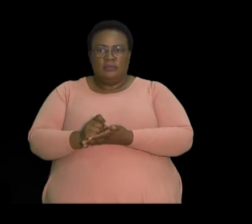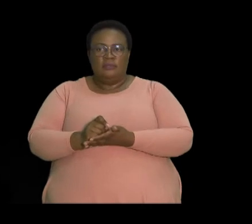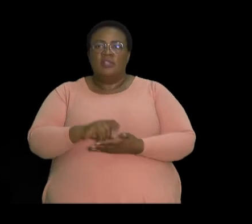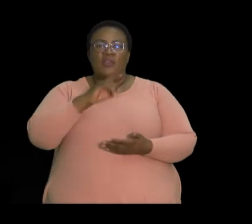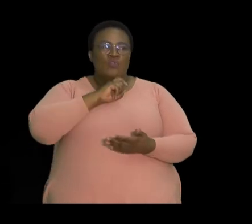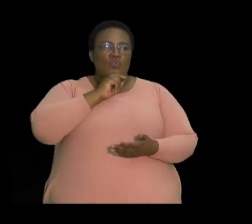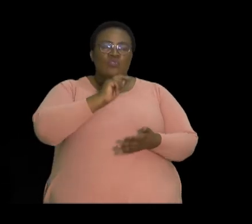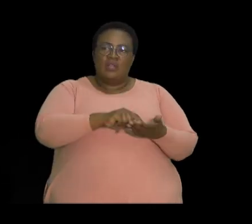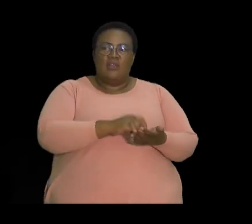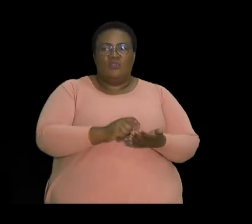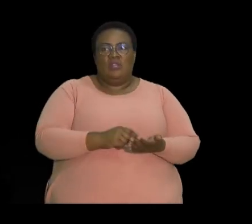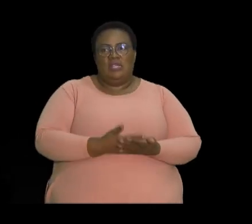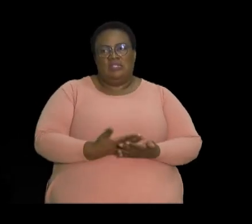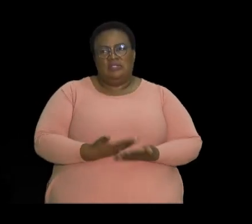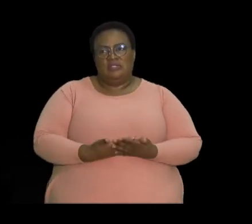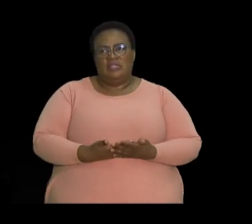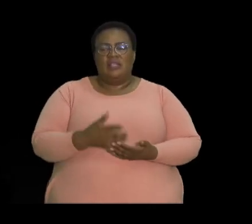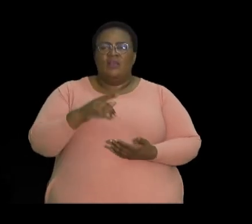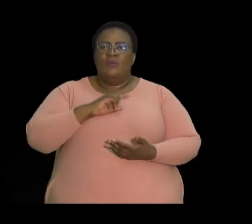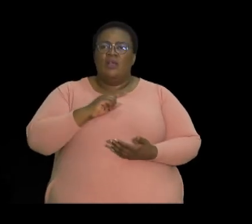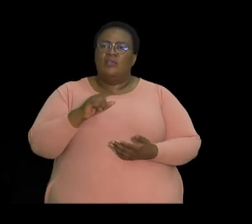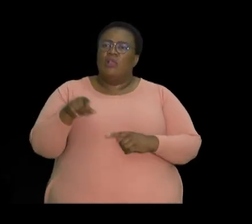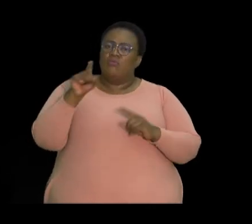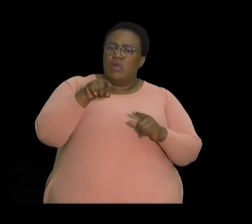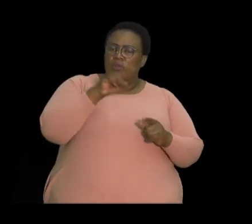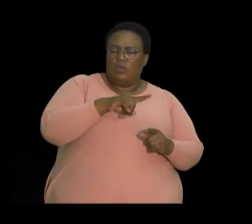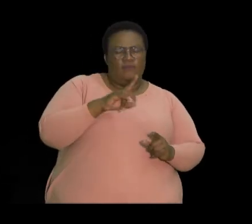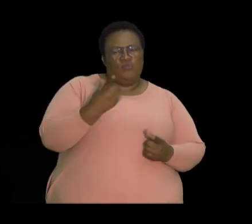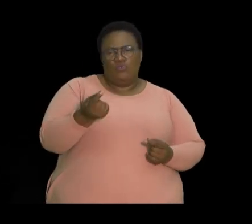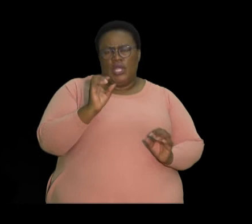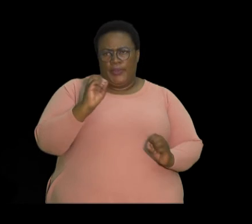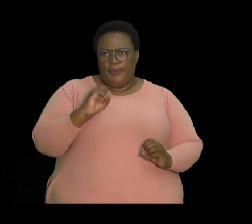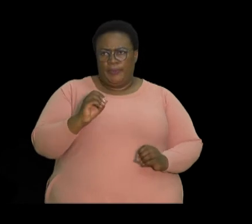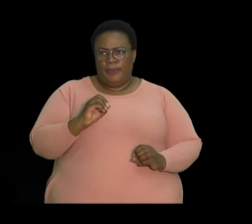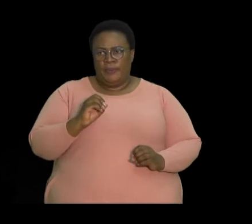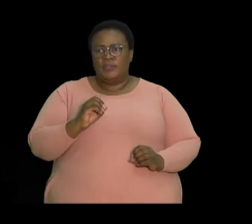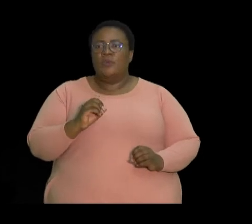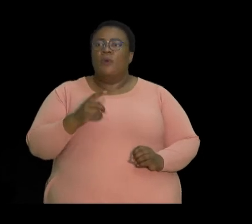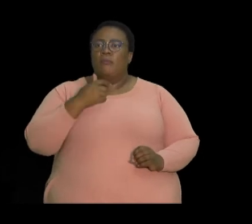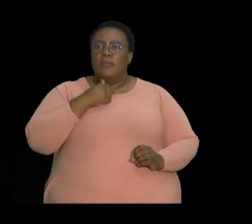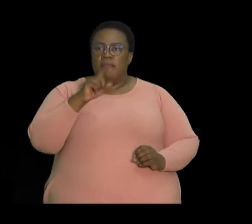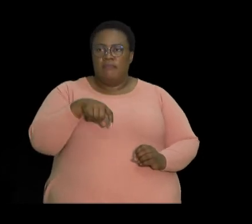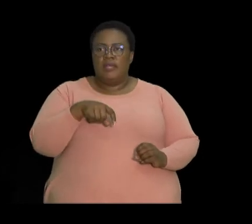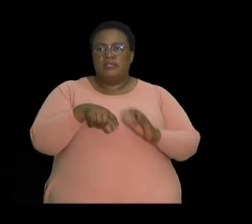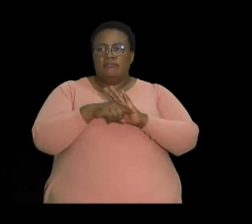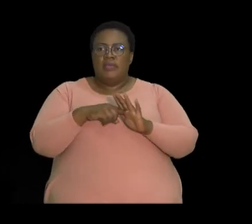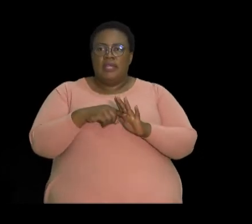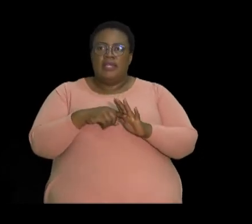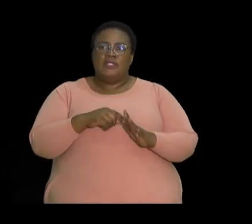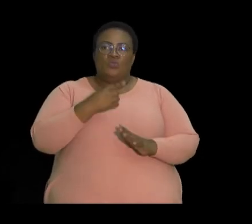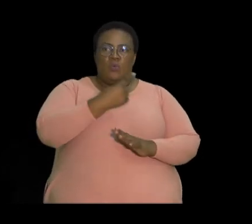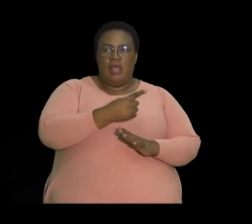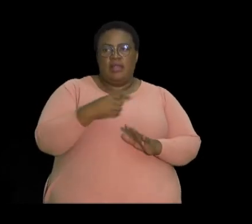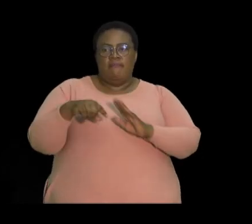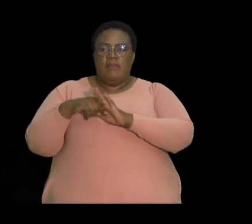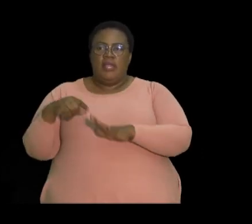them down. Just try and use your calculator so that you don't round off things. And then I will need to subtract